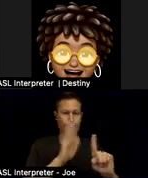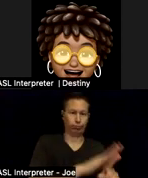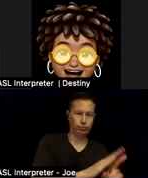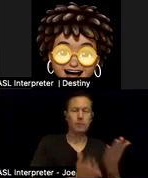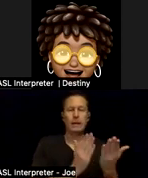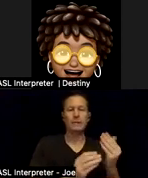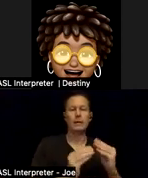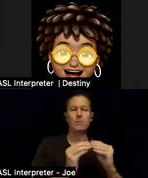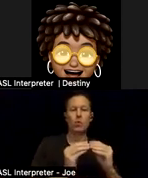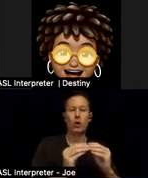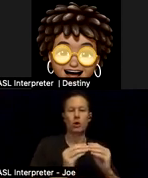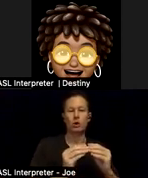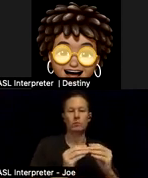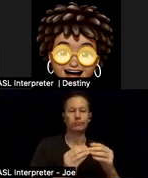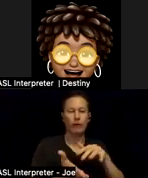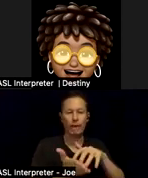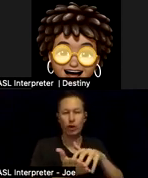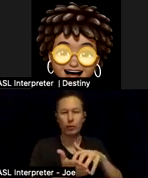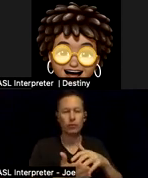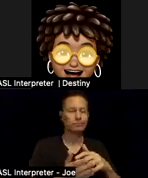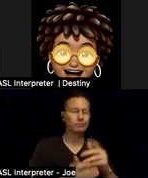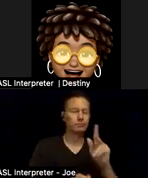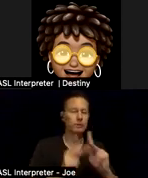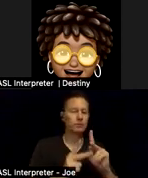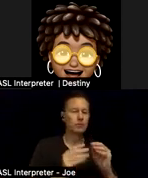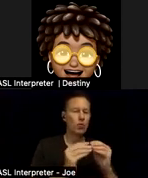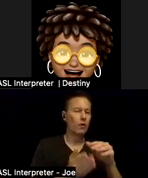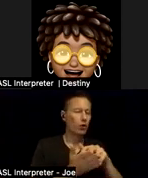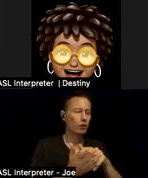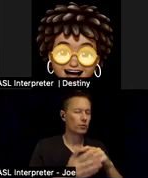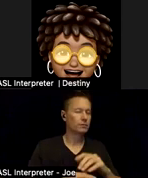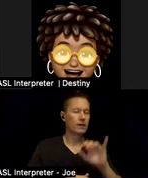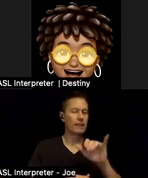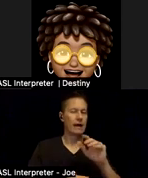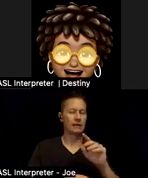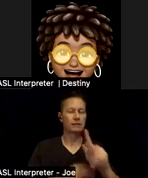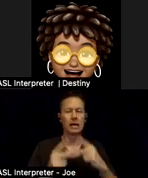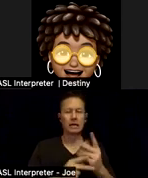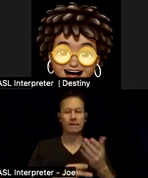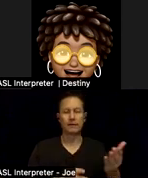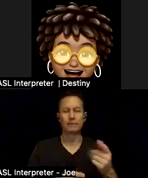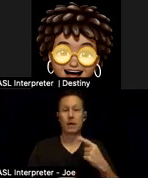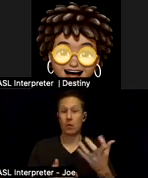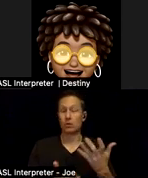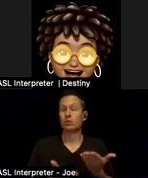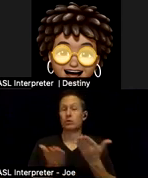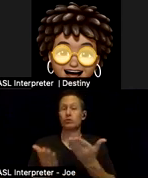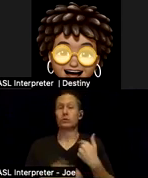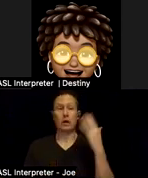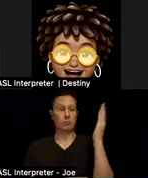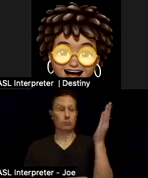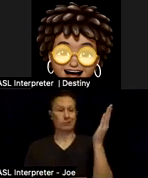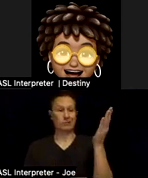to such things. Okay, with that, I'd like to introduce our presenters. Glen